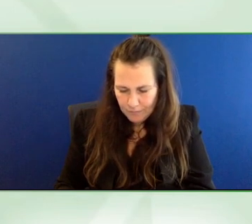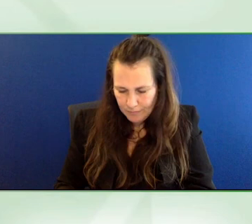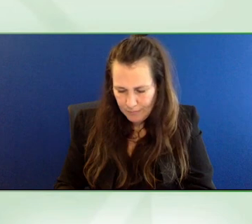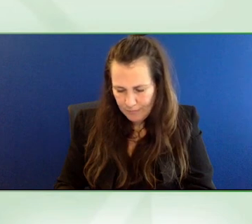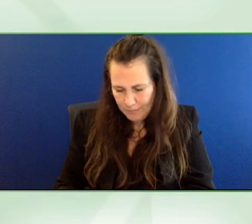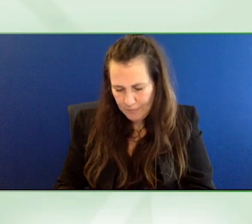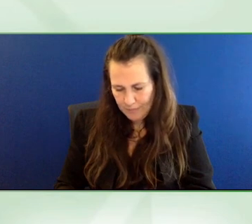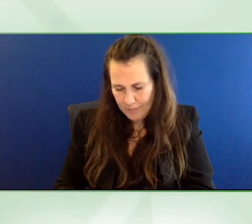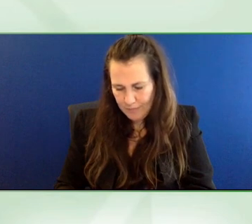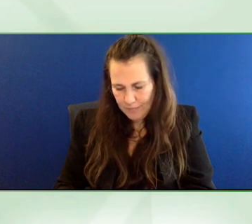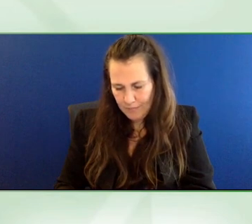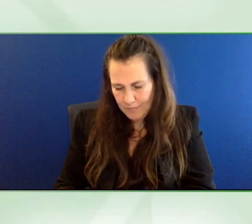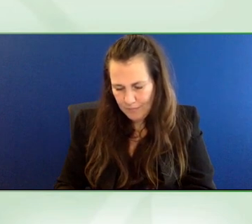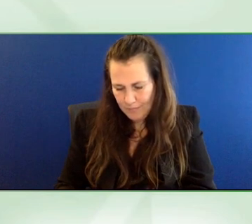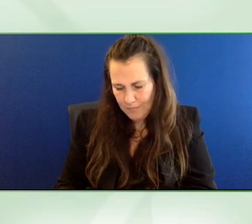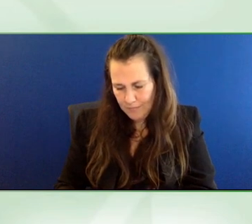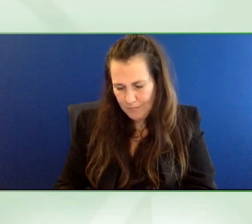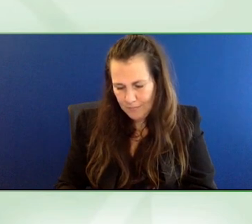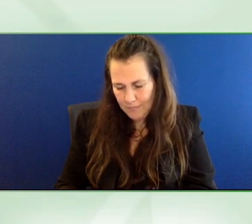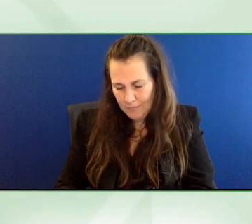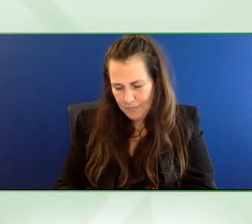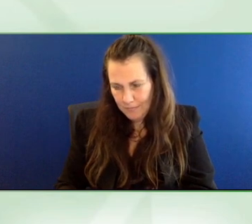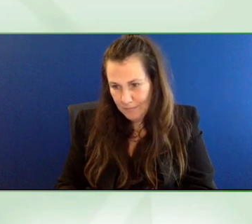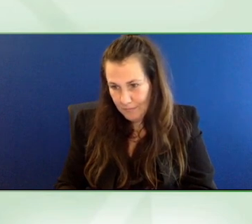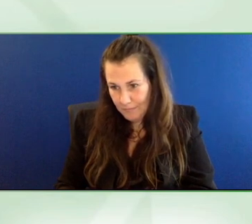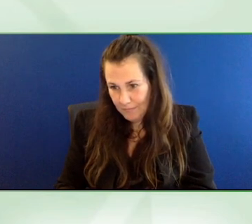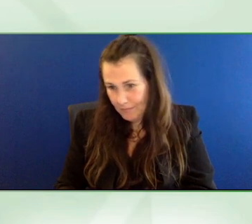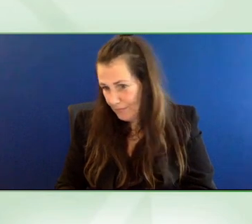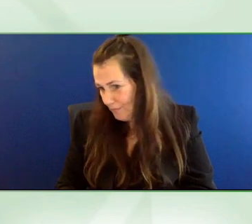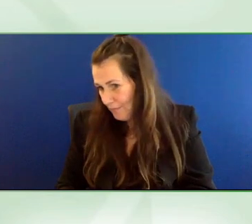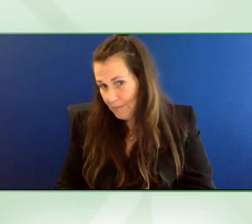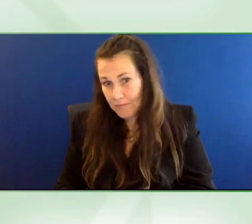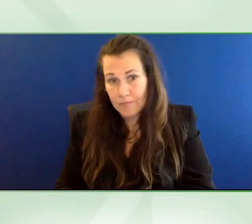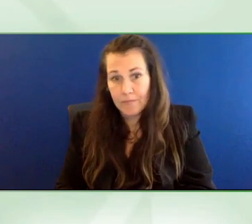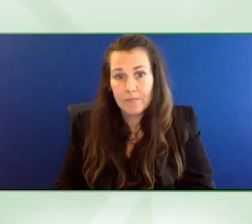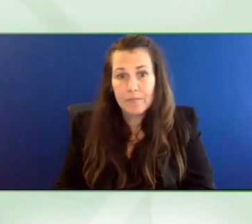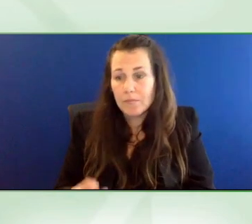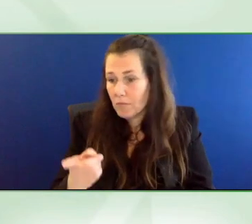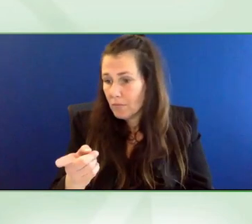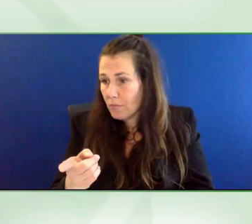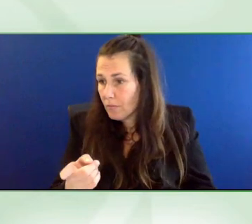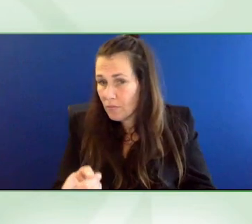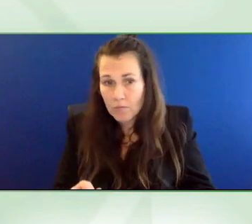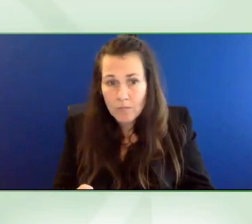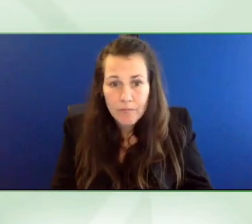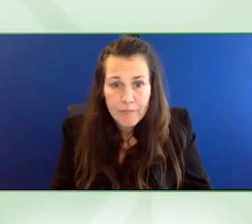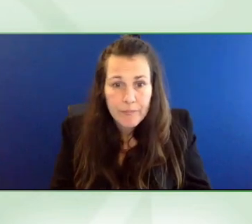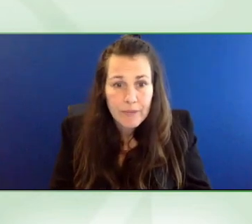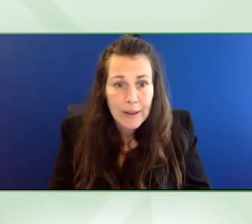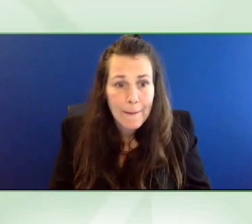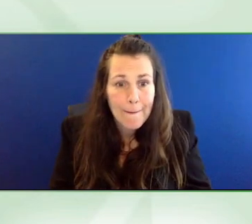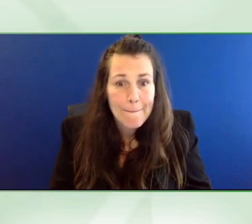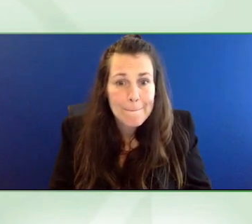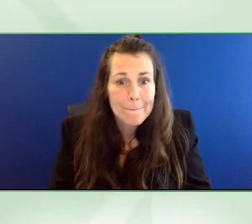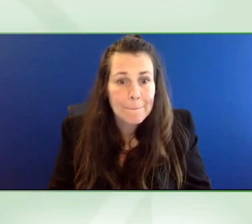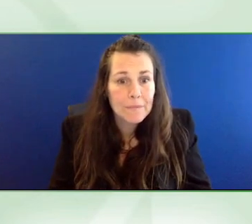I'm the Chief Community and Programs Officer for the Valuable 500. As an audio description, I am an aging white male with a